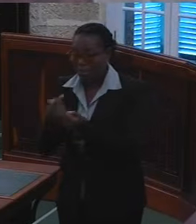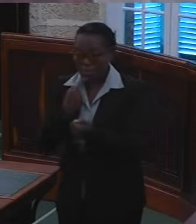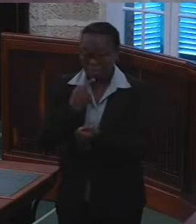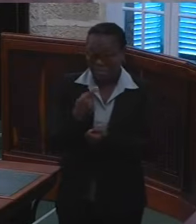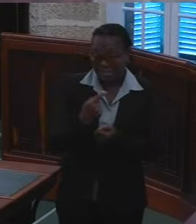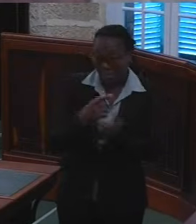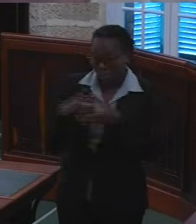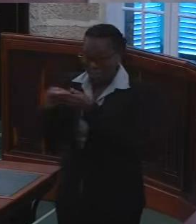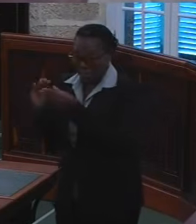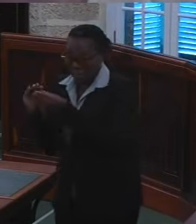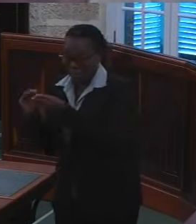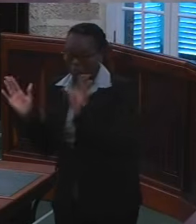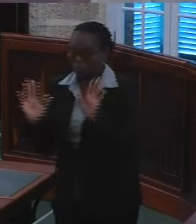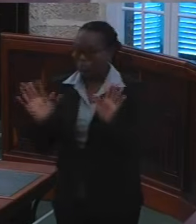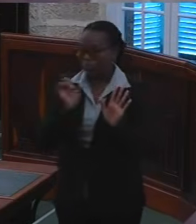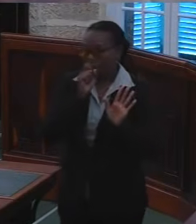do.